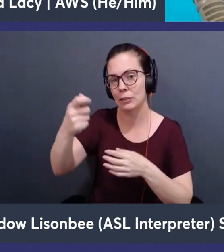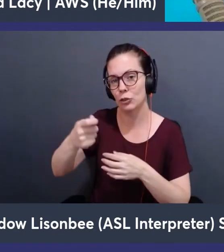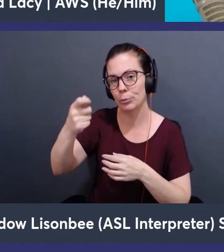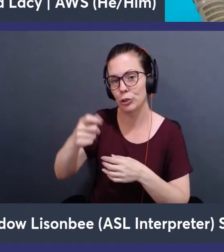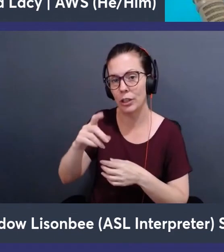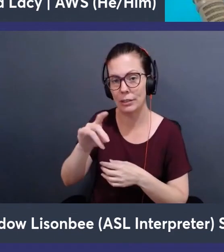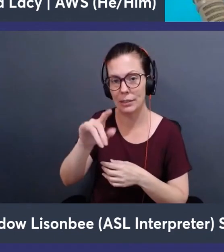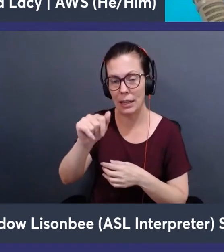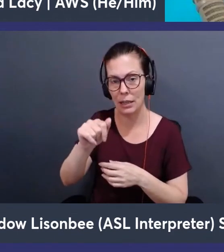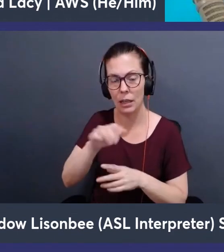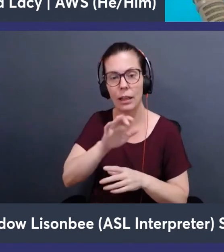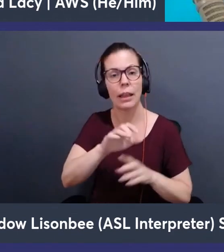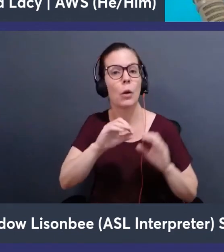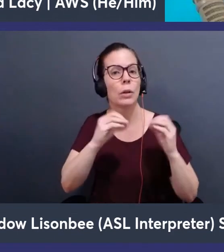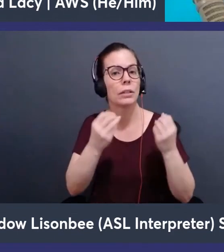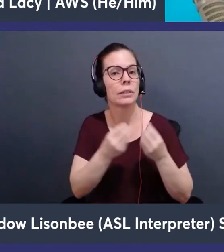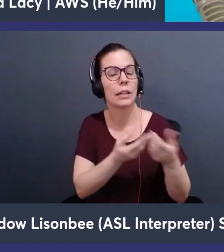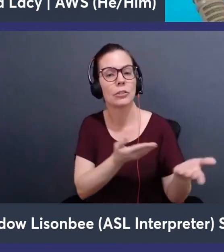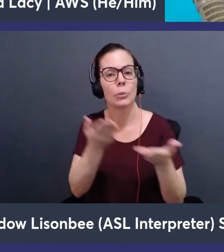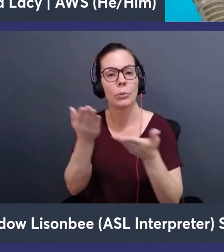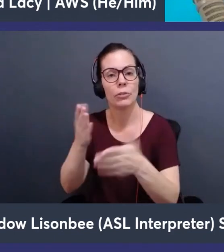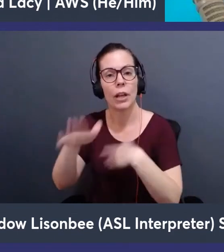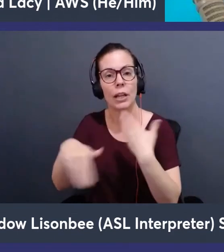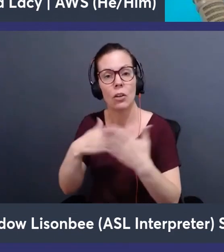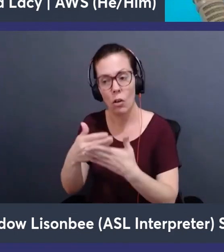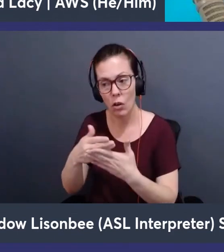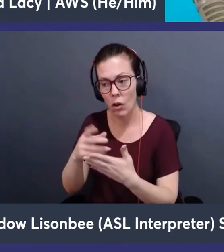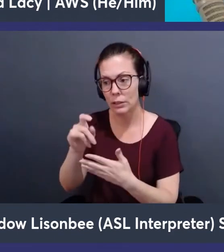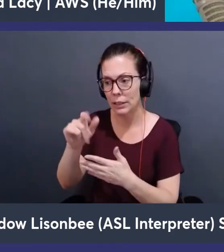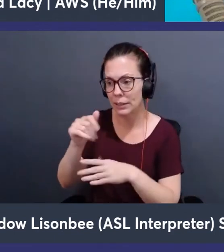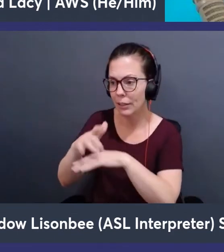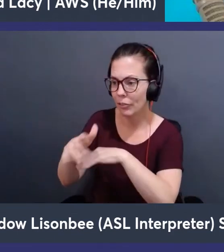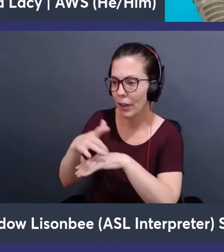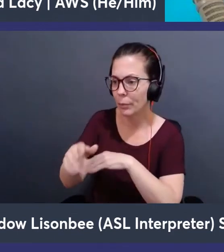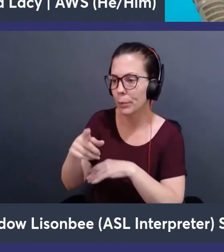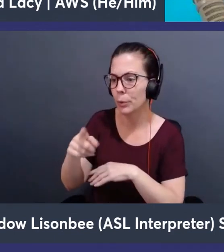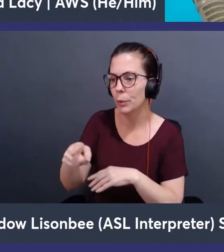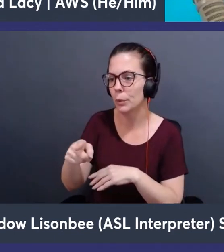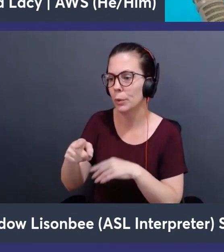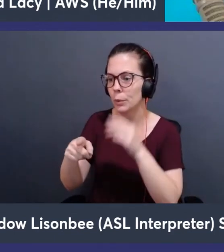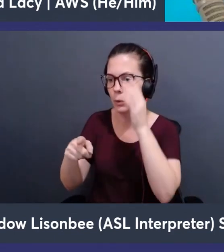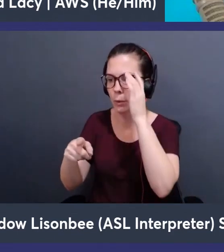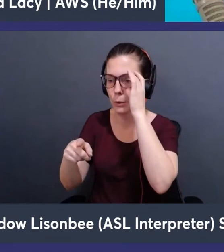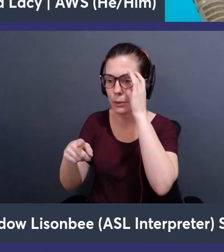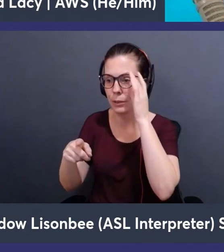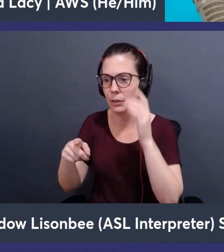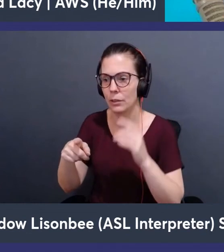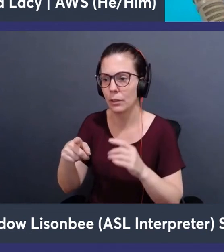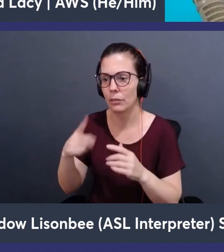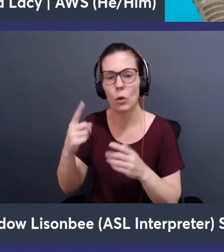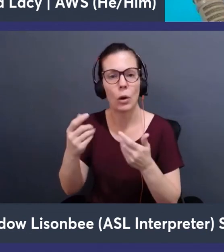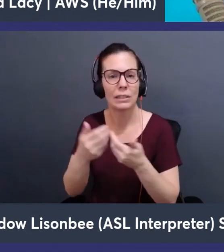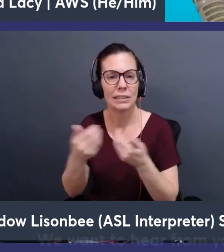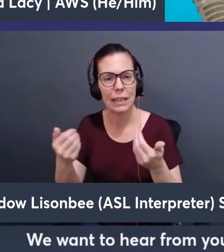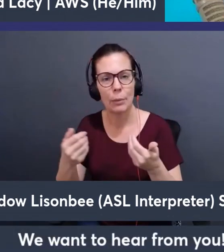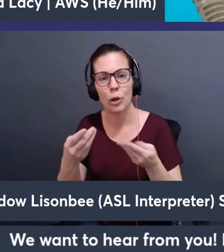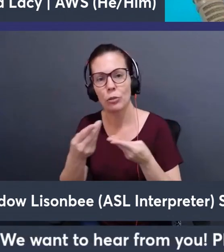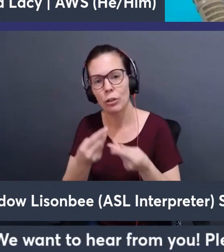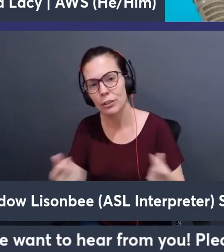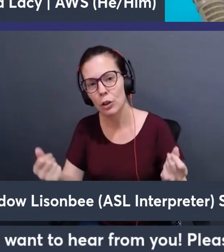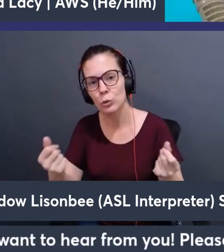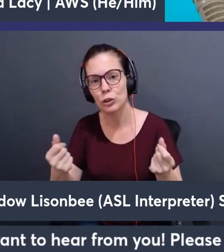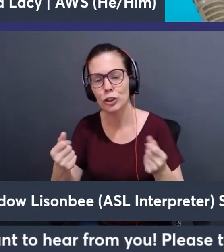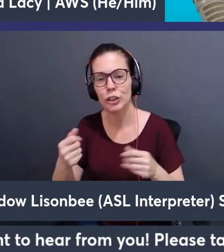are organizations who is providing all this data available for a separate resolution, or